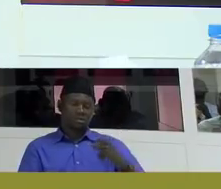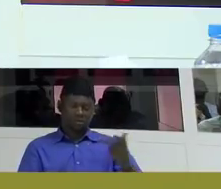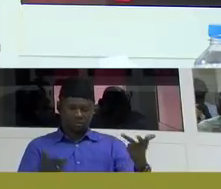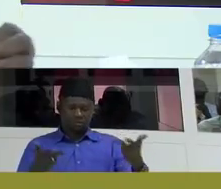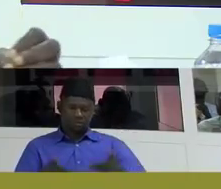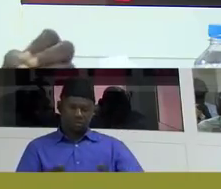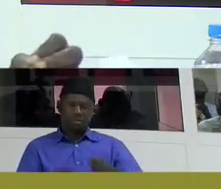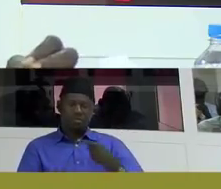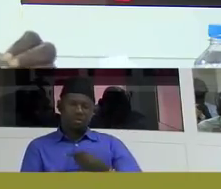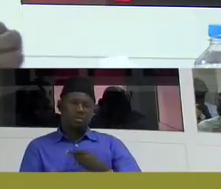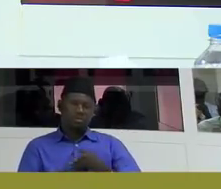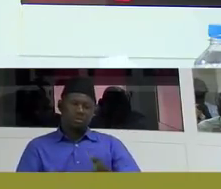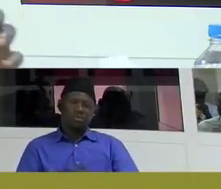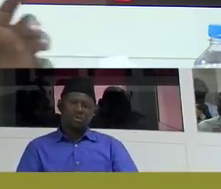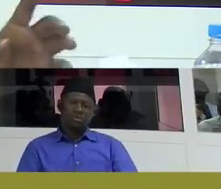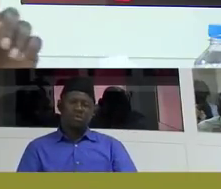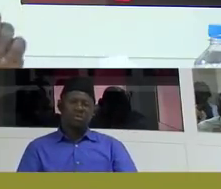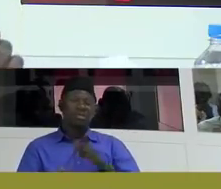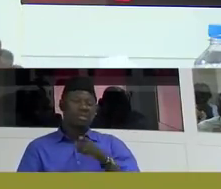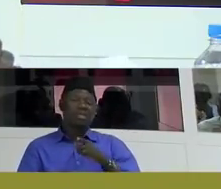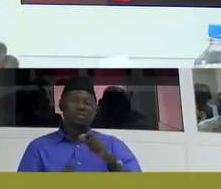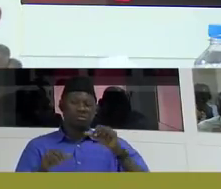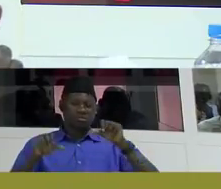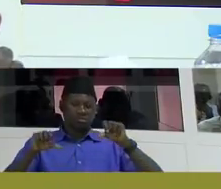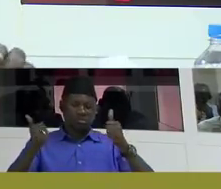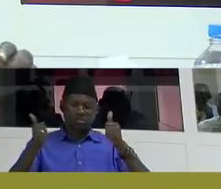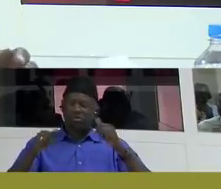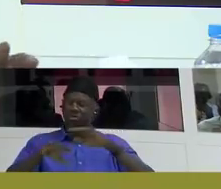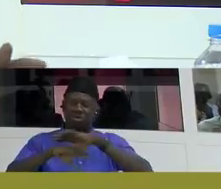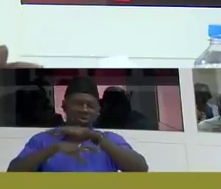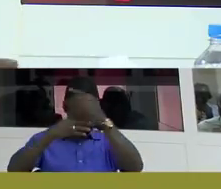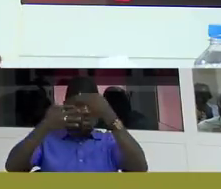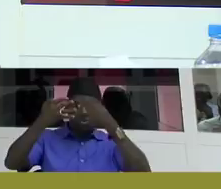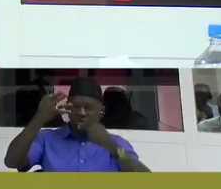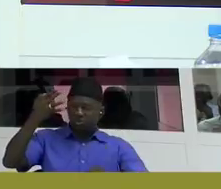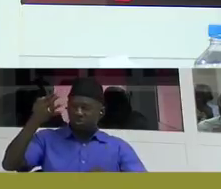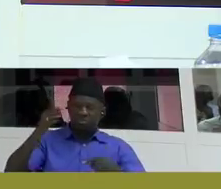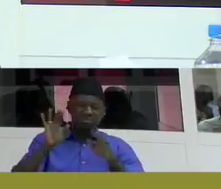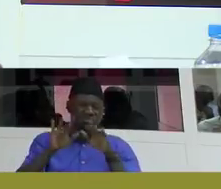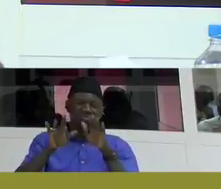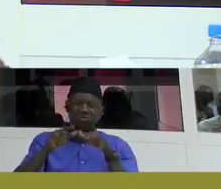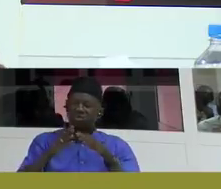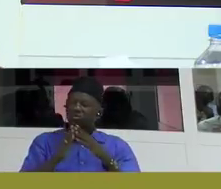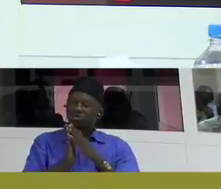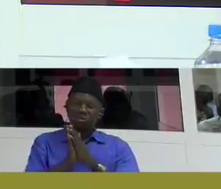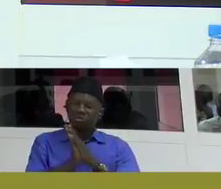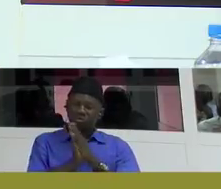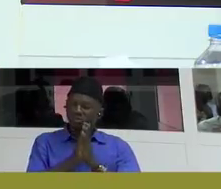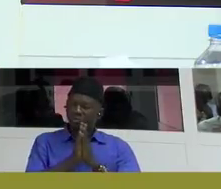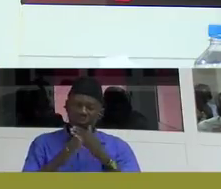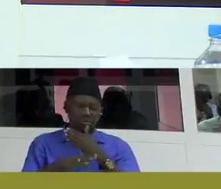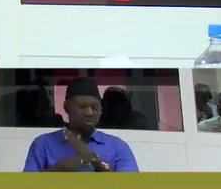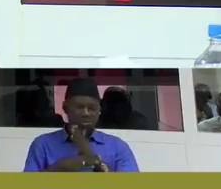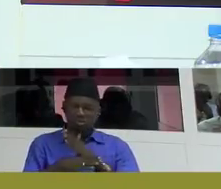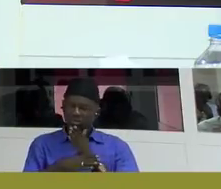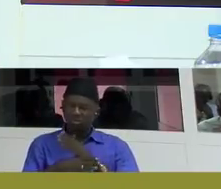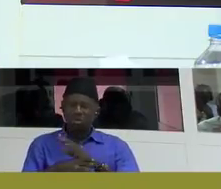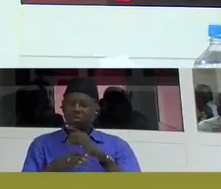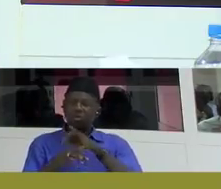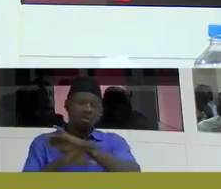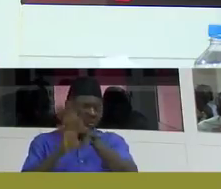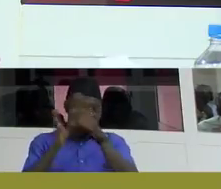all the series of harassment which I was narrating, including